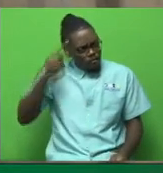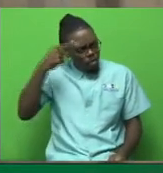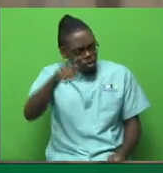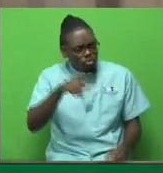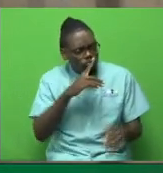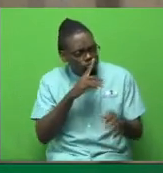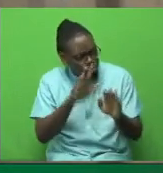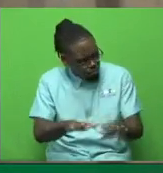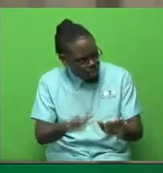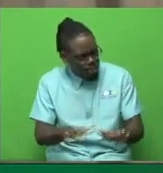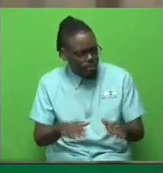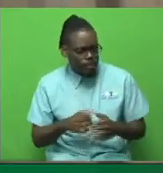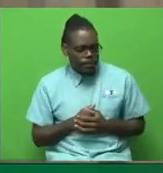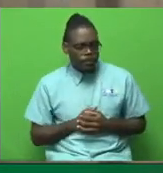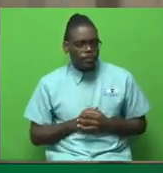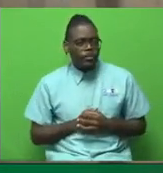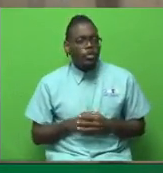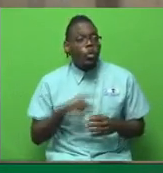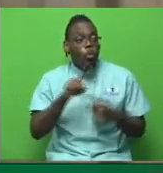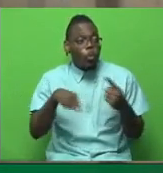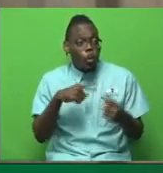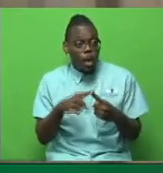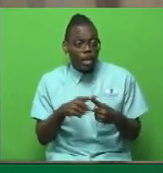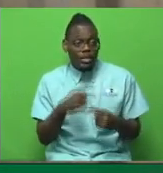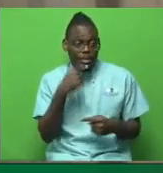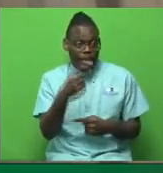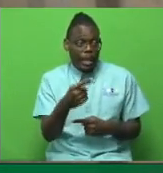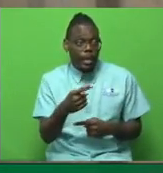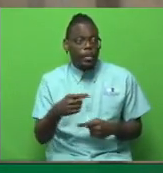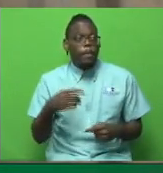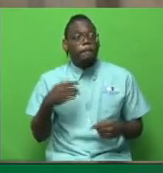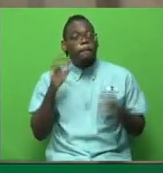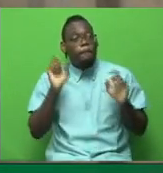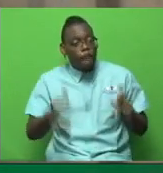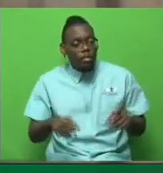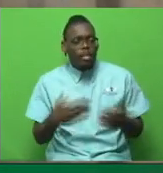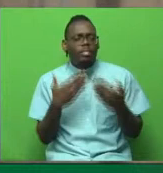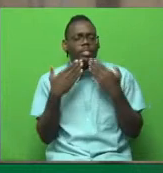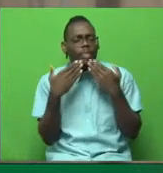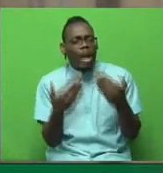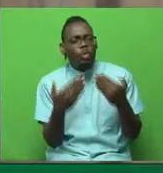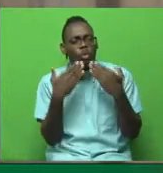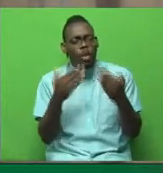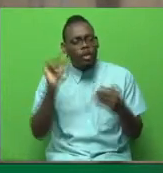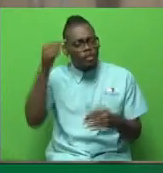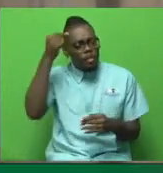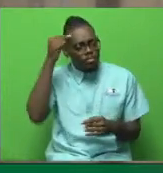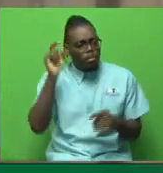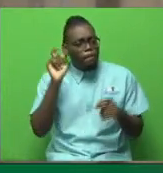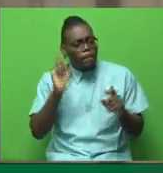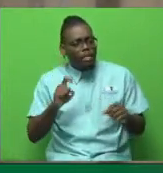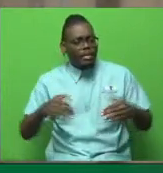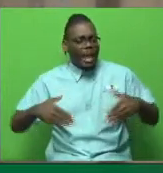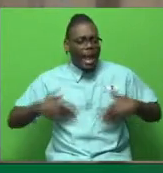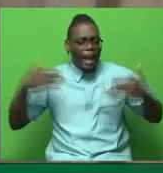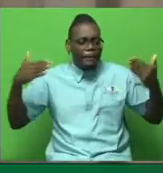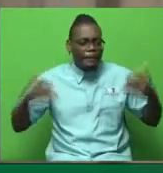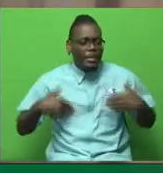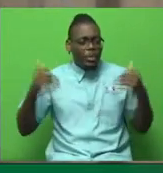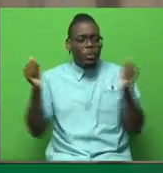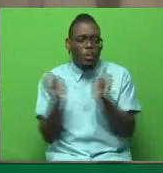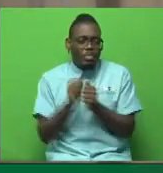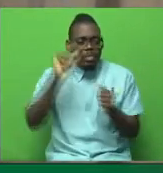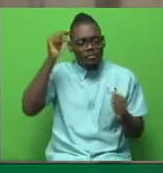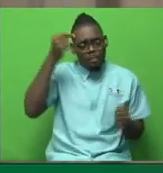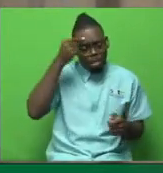told that we have to be grateful we are to be so happy with the management when we are being told